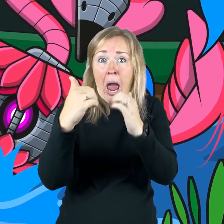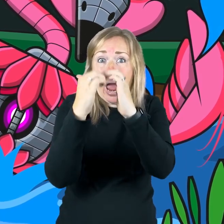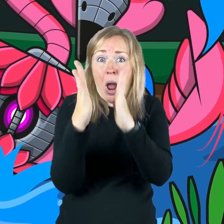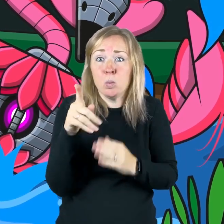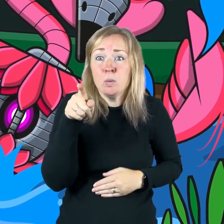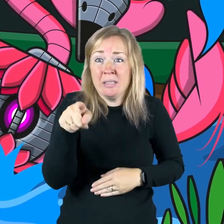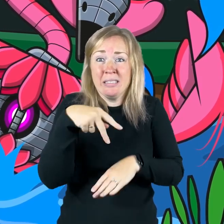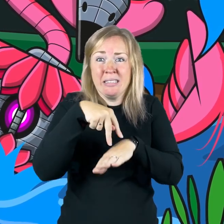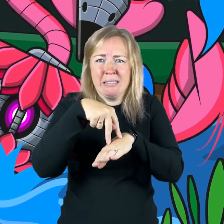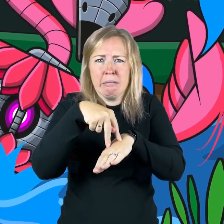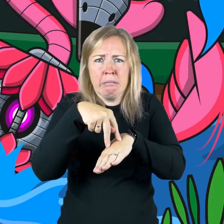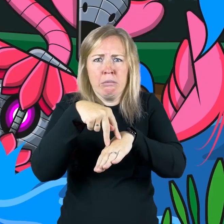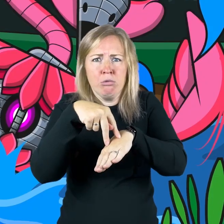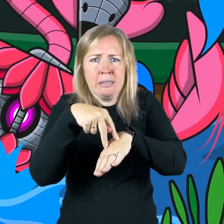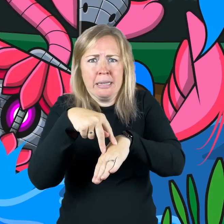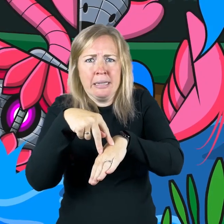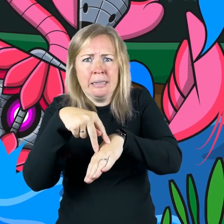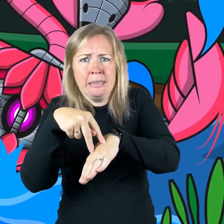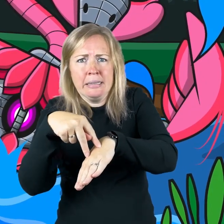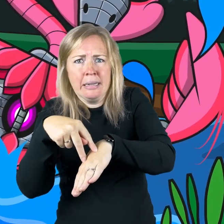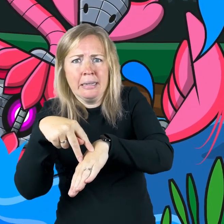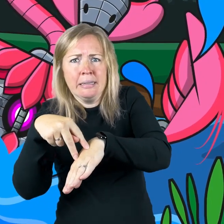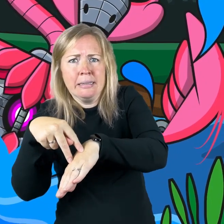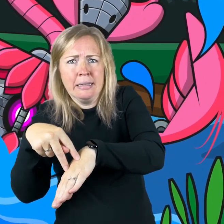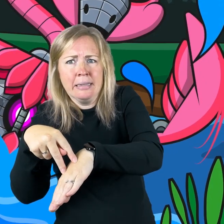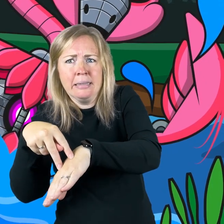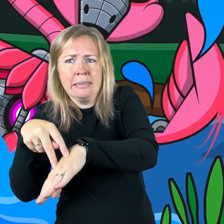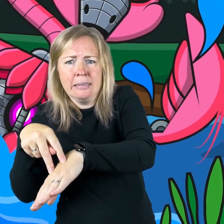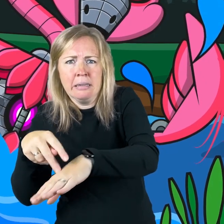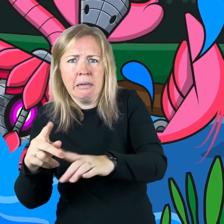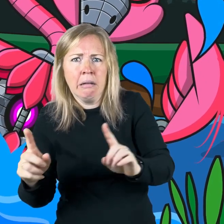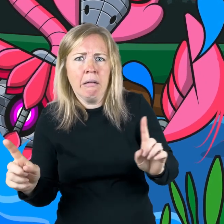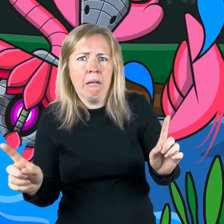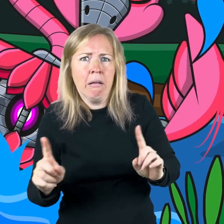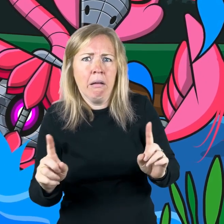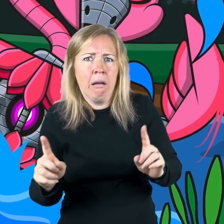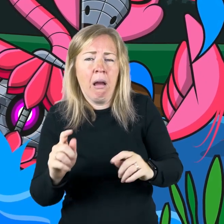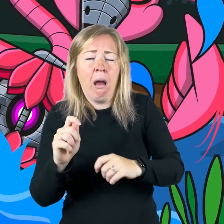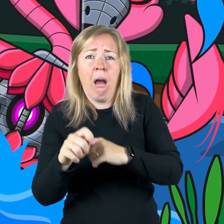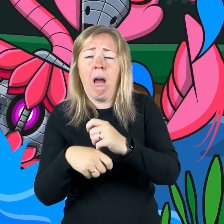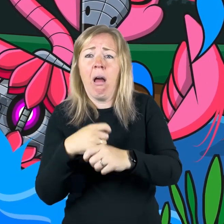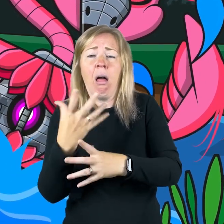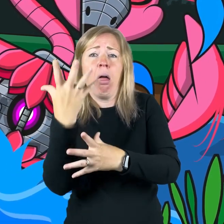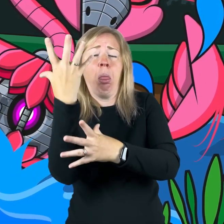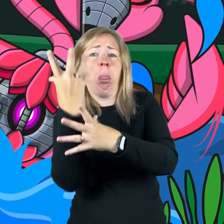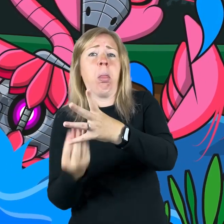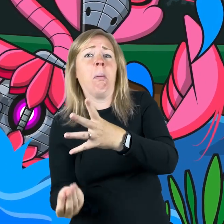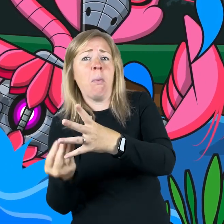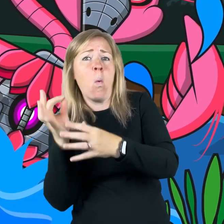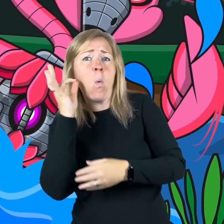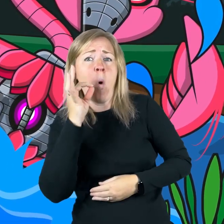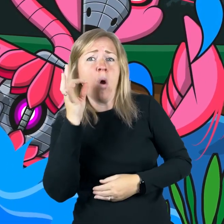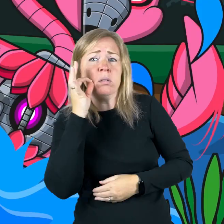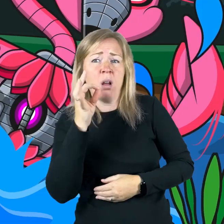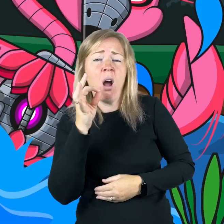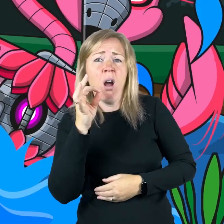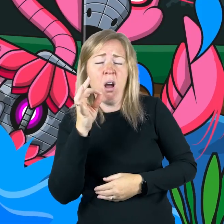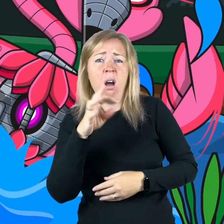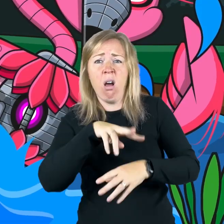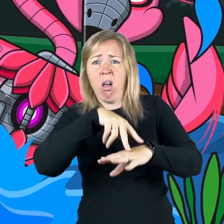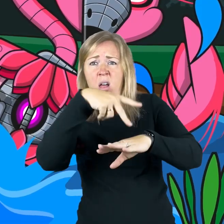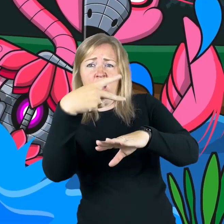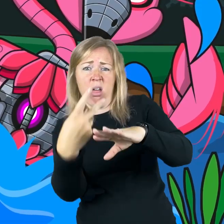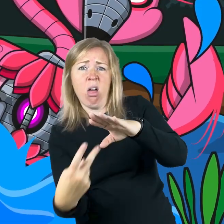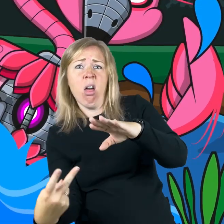house, her raft began to sink lower and lower and lower until she